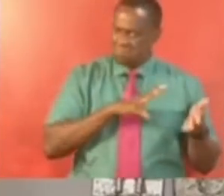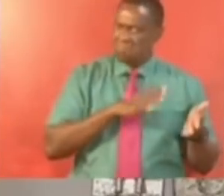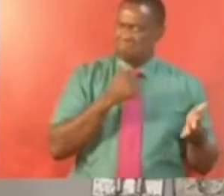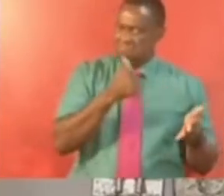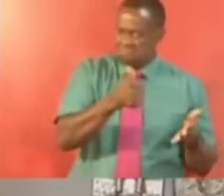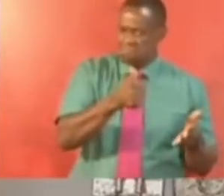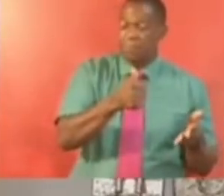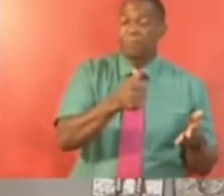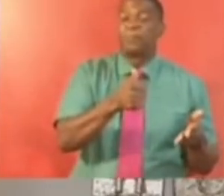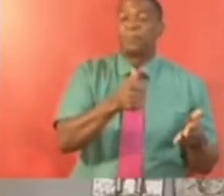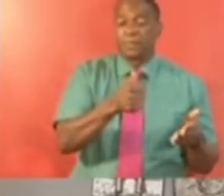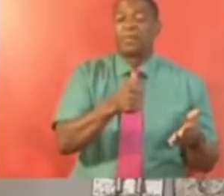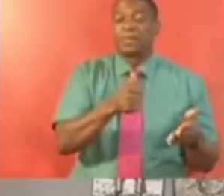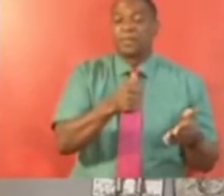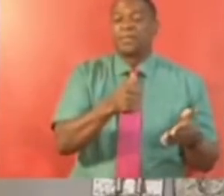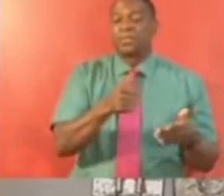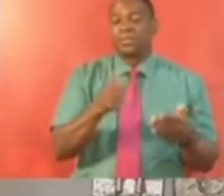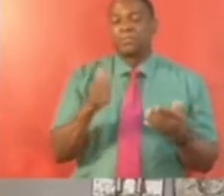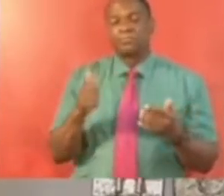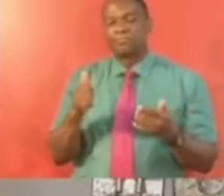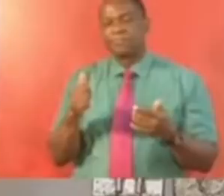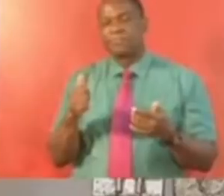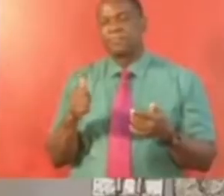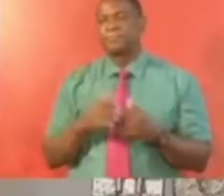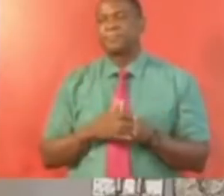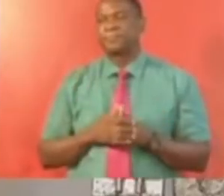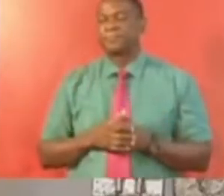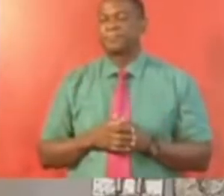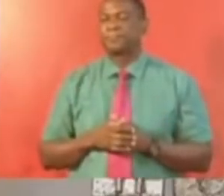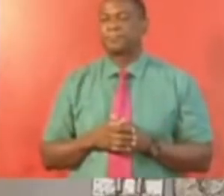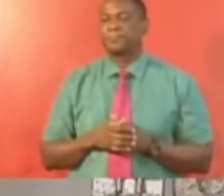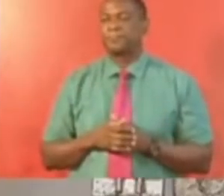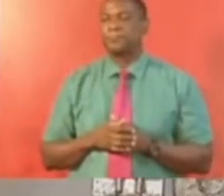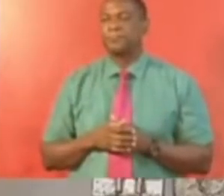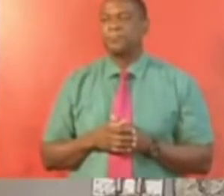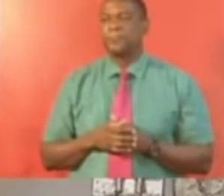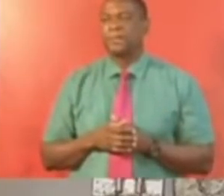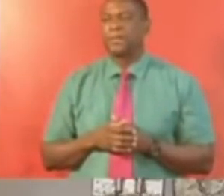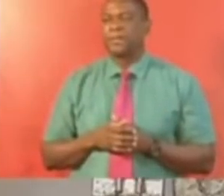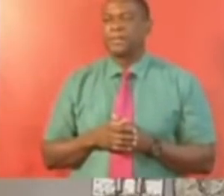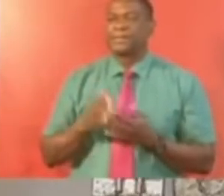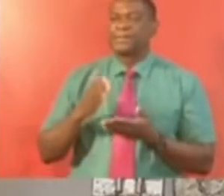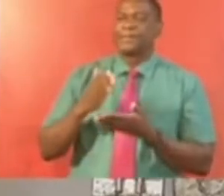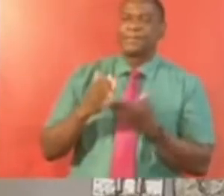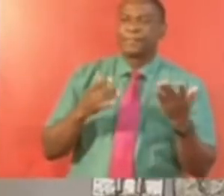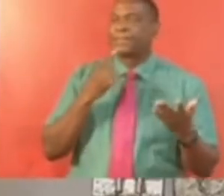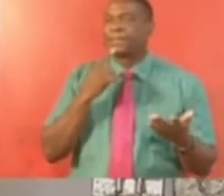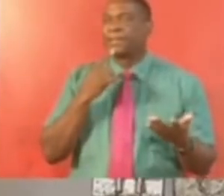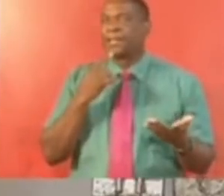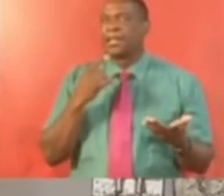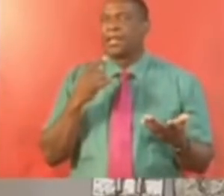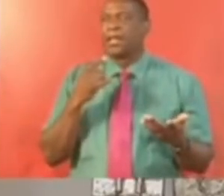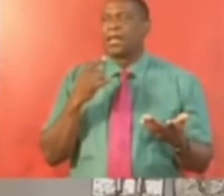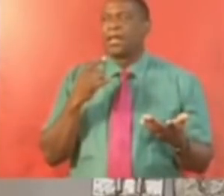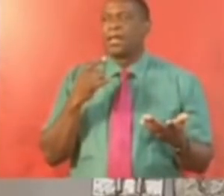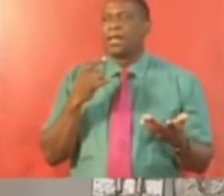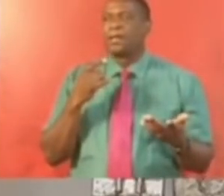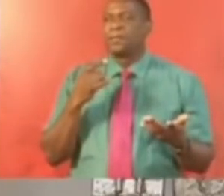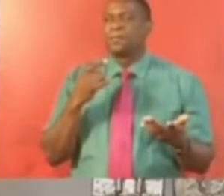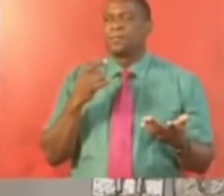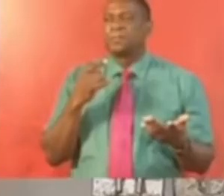policy so we can get our nationals back here as quickly as possible. Those who've so-called jumped on the bandwagon later on, who were